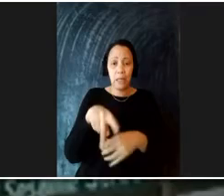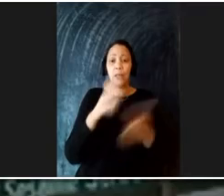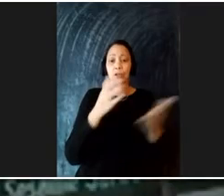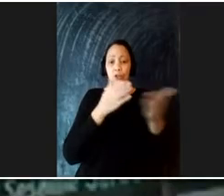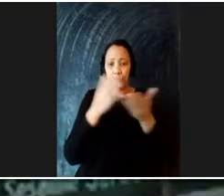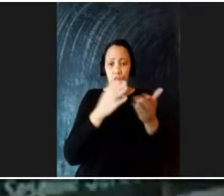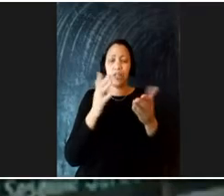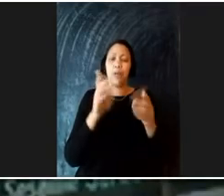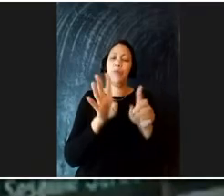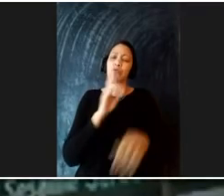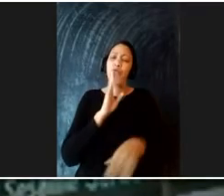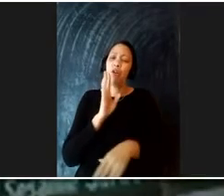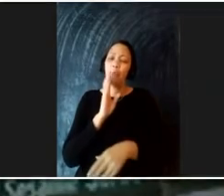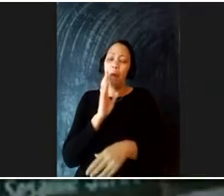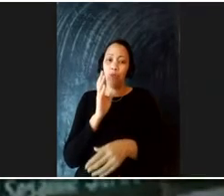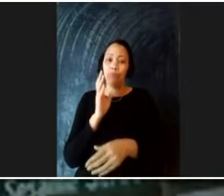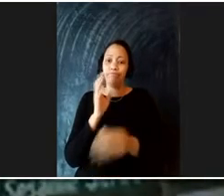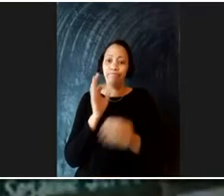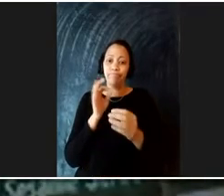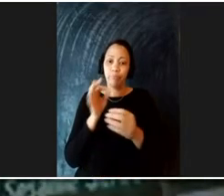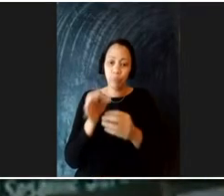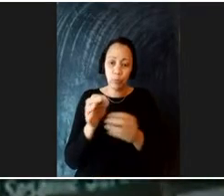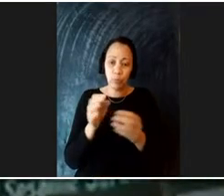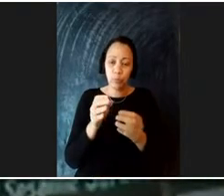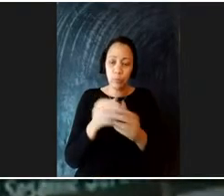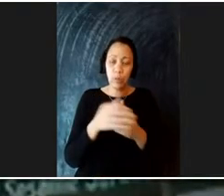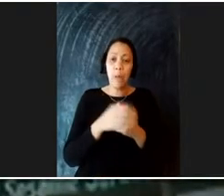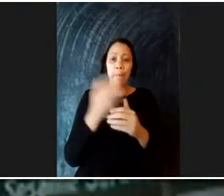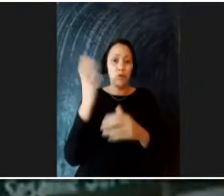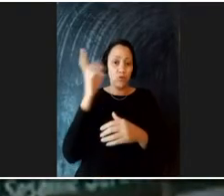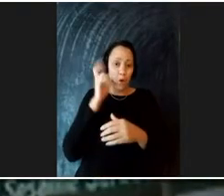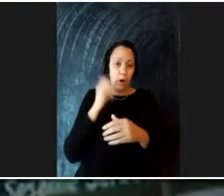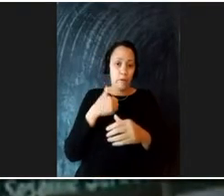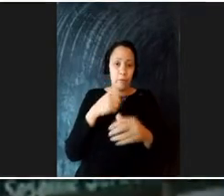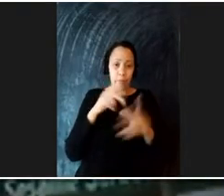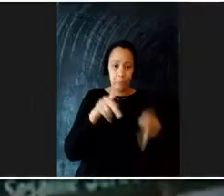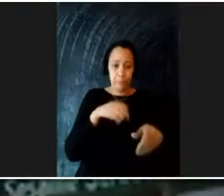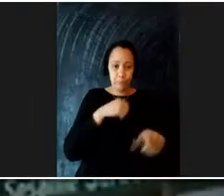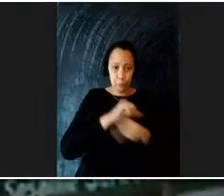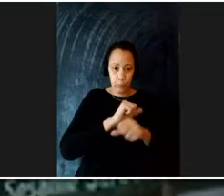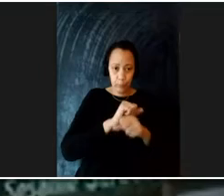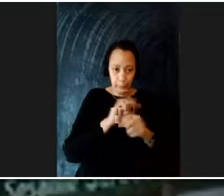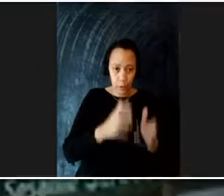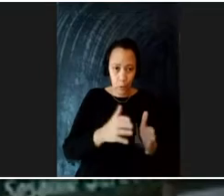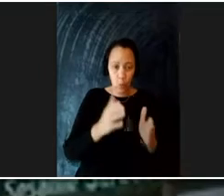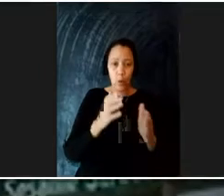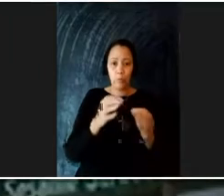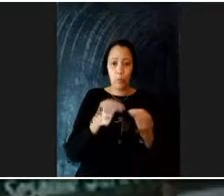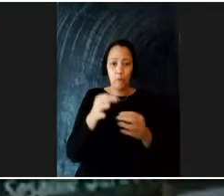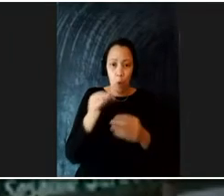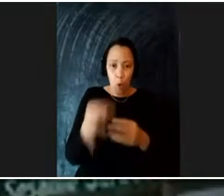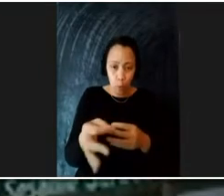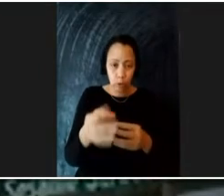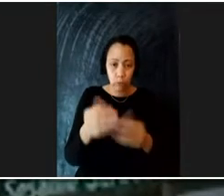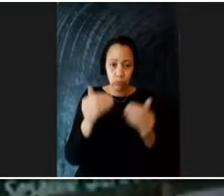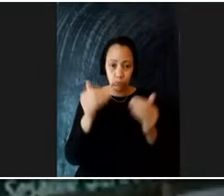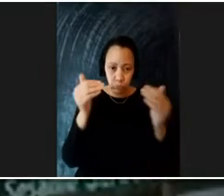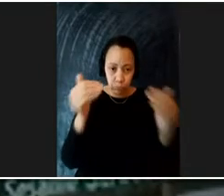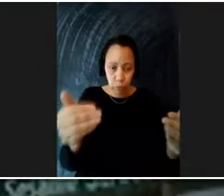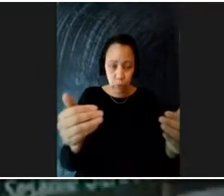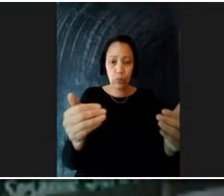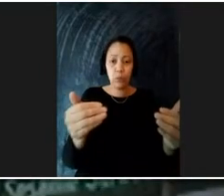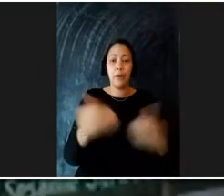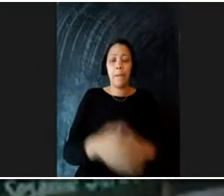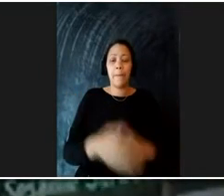unfortunately we we still have 14 more witnesses it's o' and you're getting to the meat of what I really want